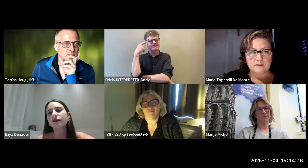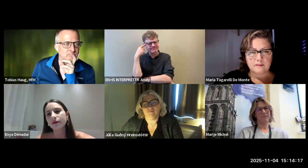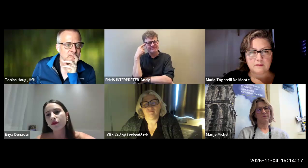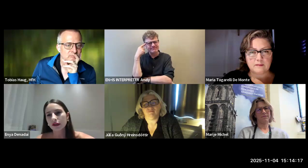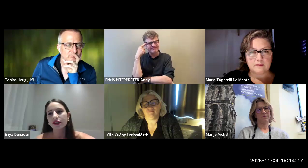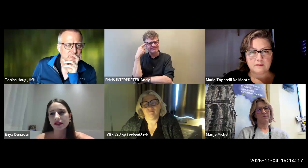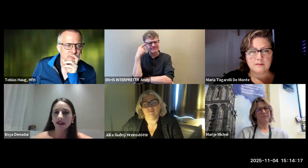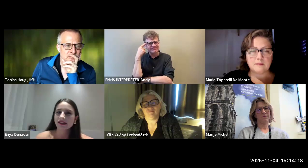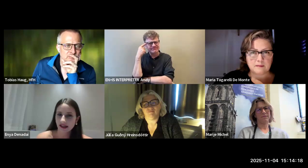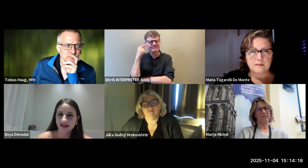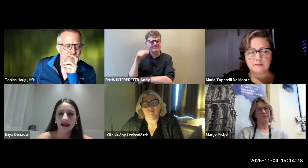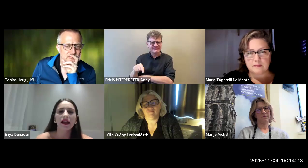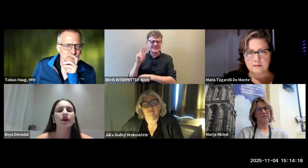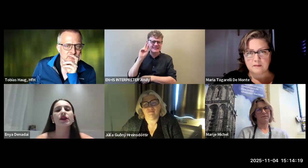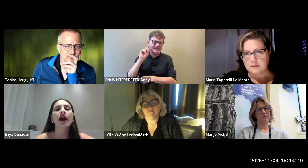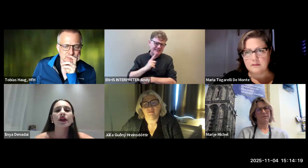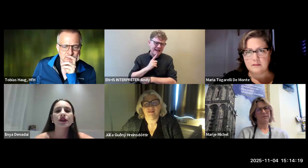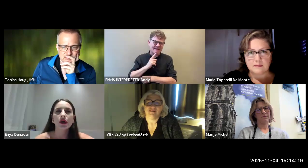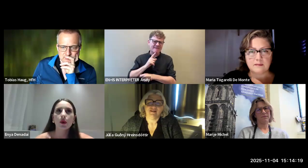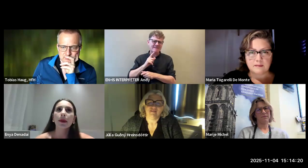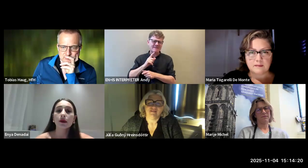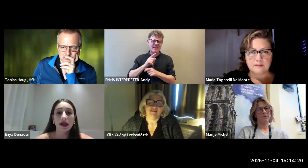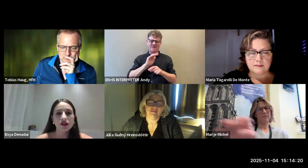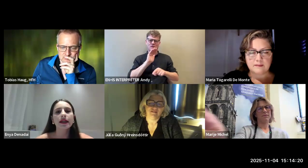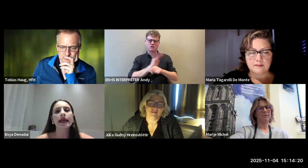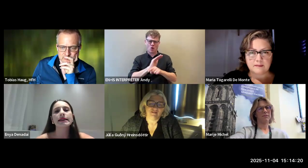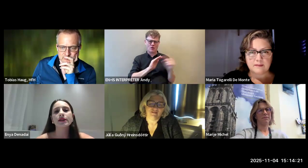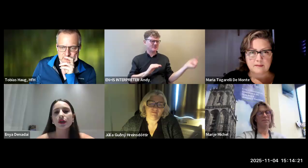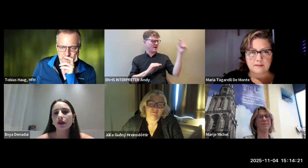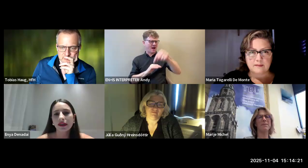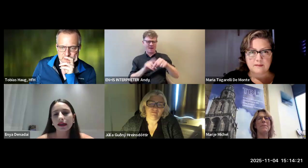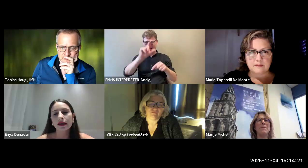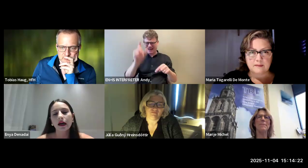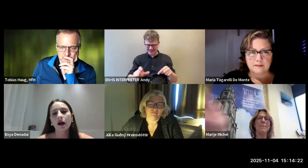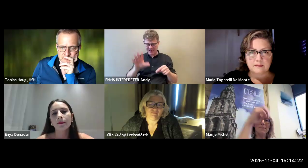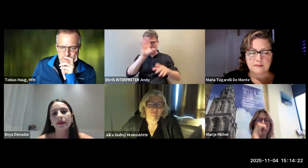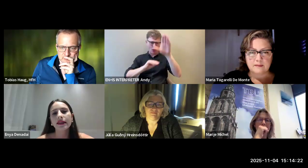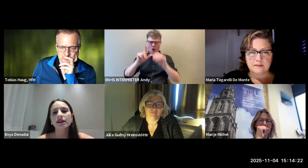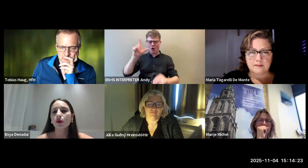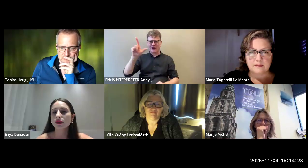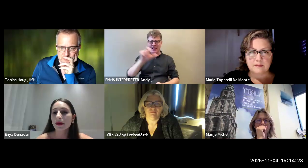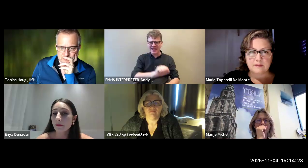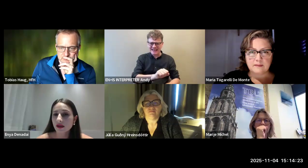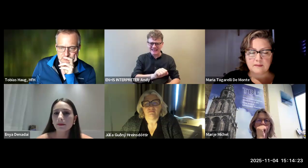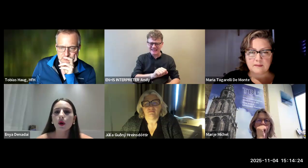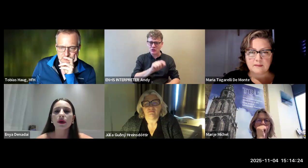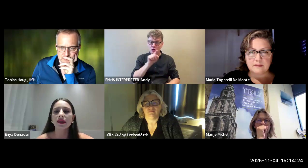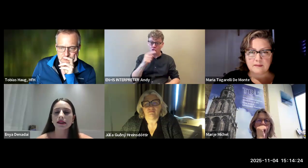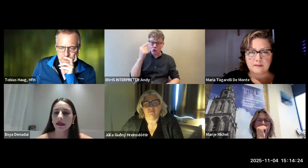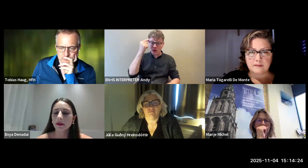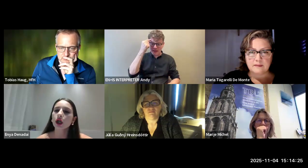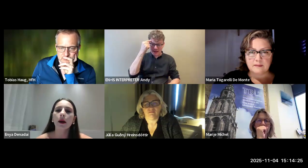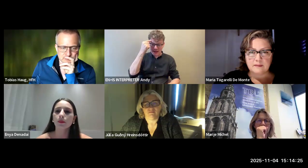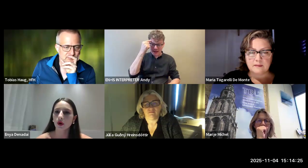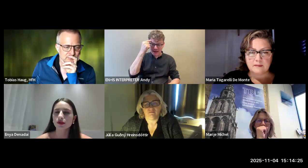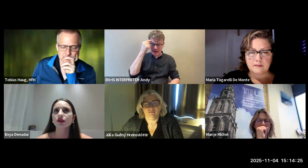about deaf foreigners learning Italian Sign Language. So my question is, do you think this would be possible with